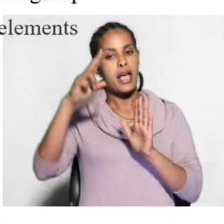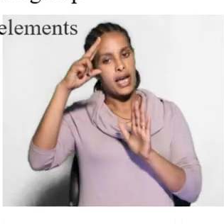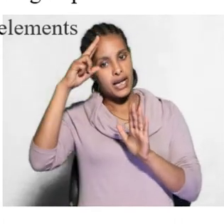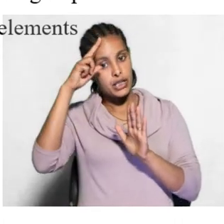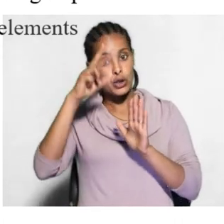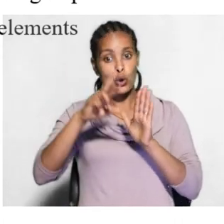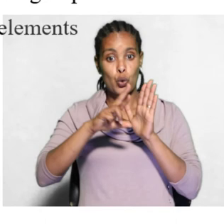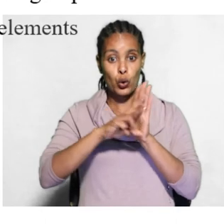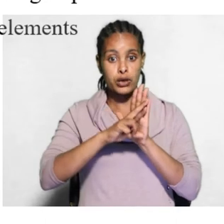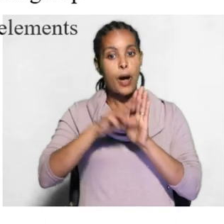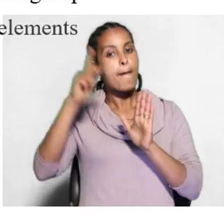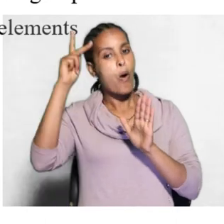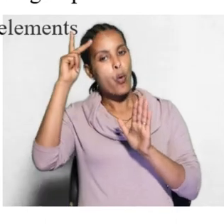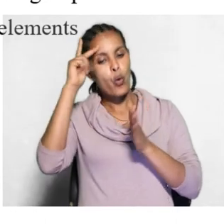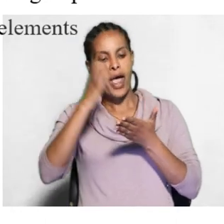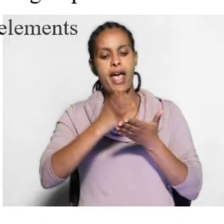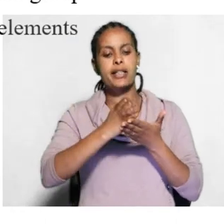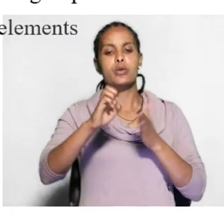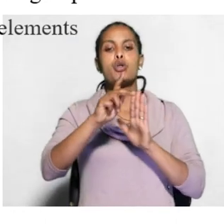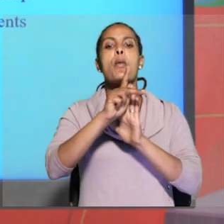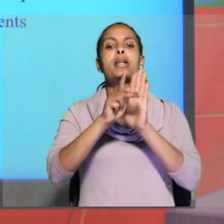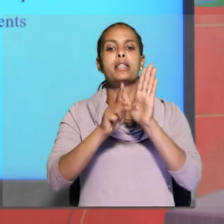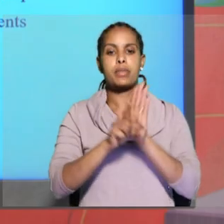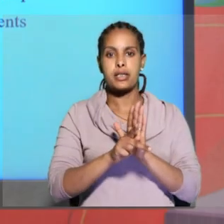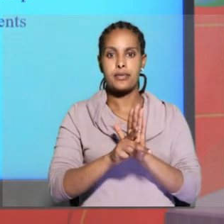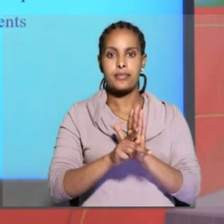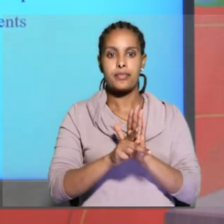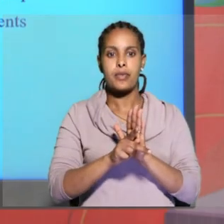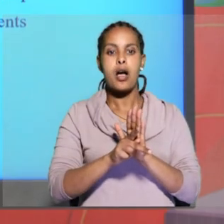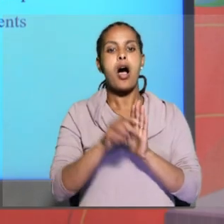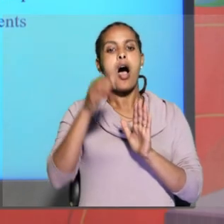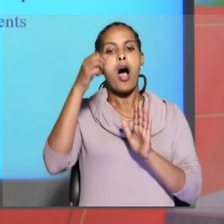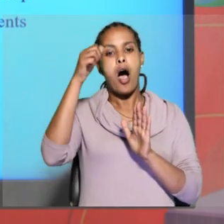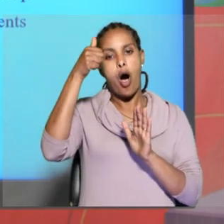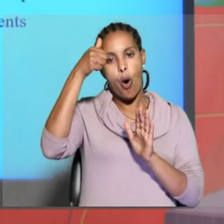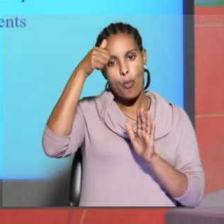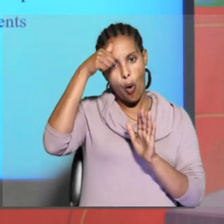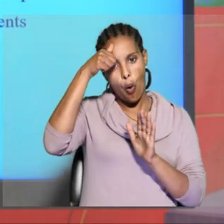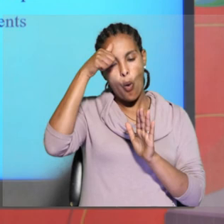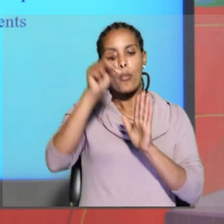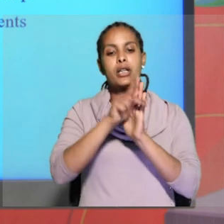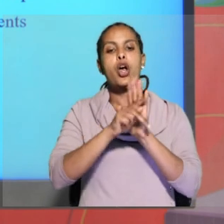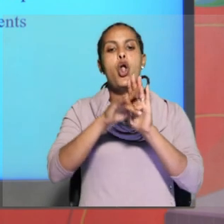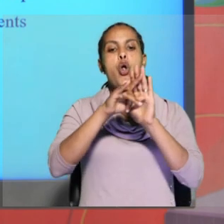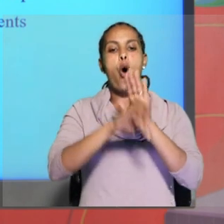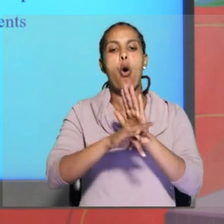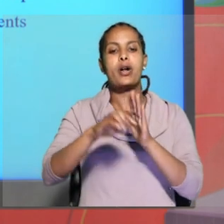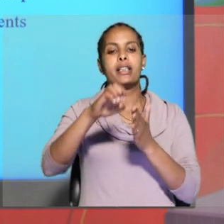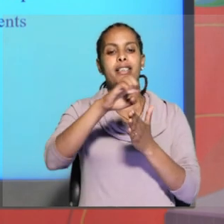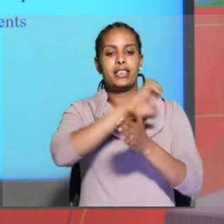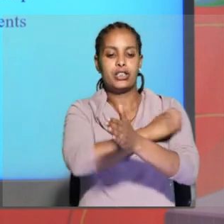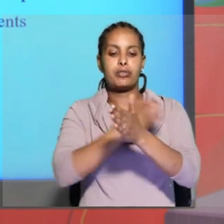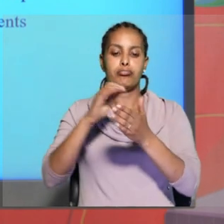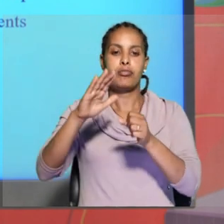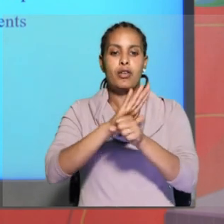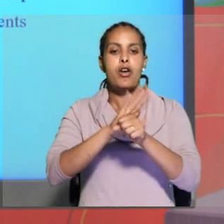rule, and Pauli exclusion principle. Aufbau principle states that lower energy orbitals are filled with